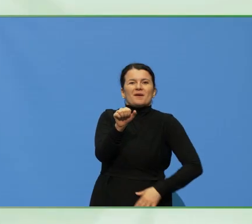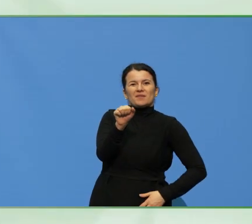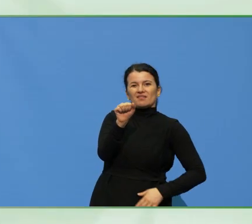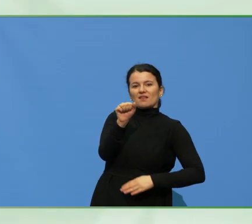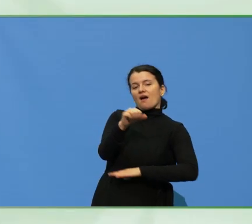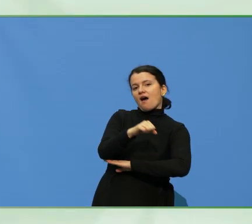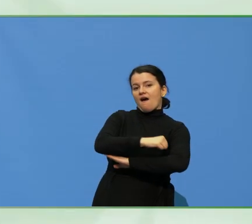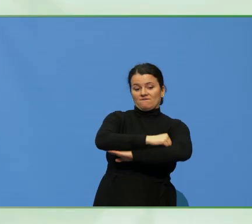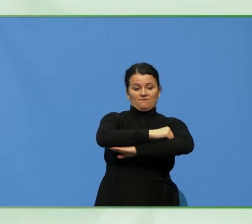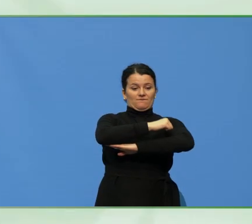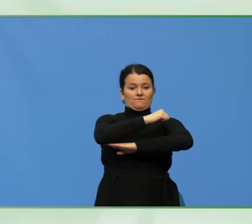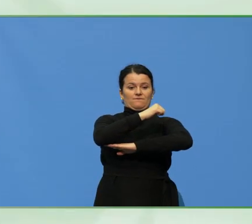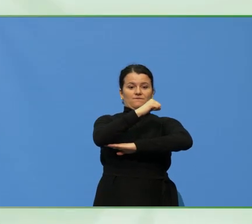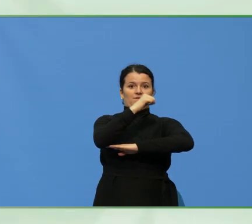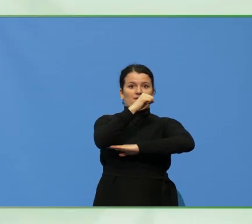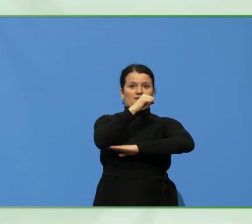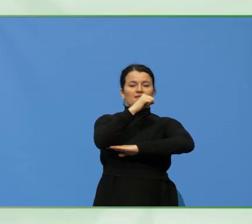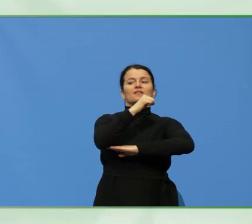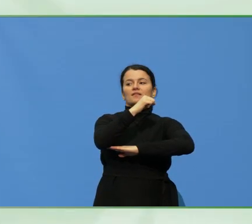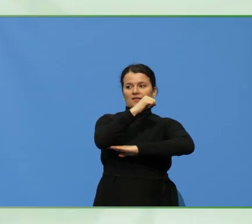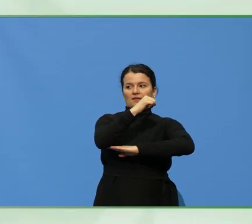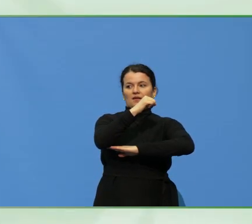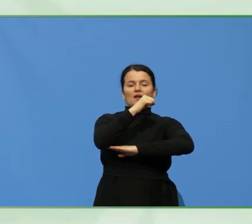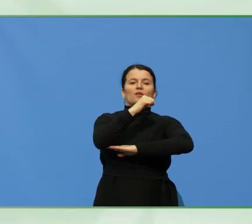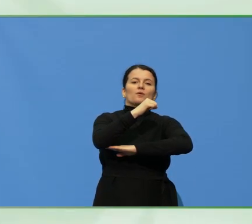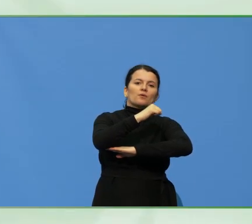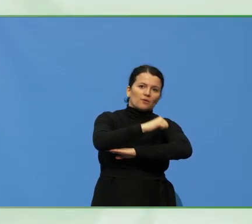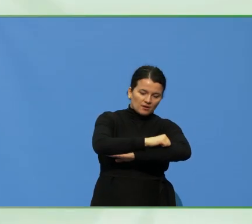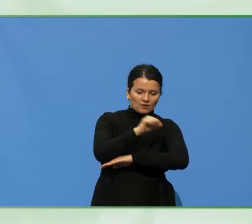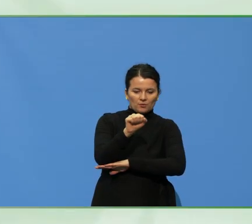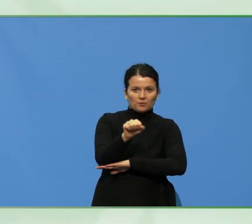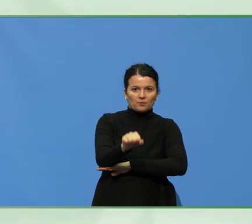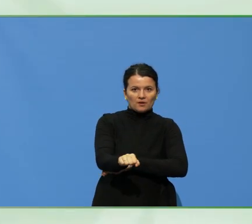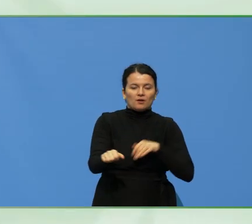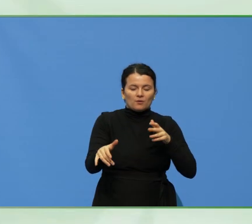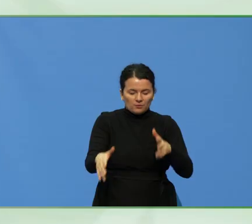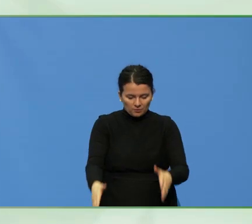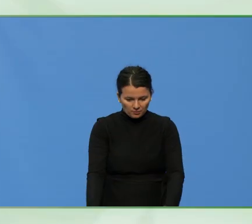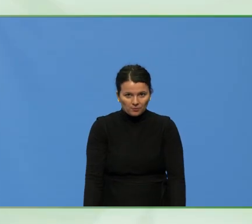and then come all the way back into whatever forward fold feels comfortable for you. Again, this could